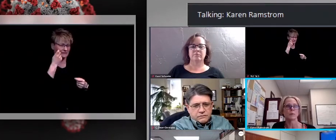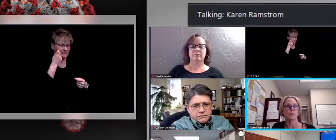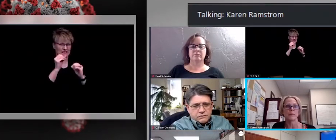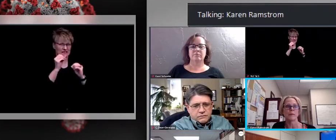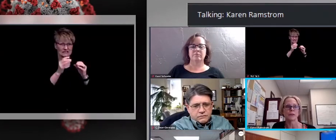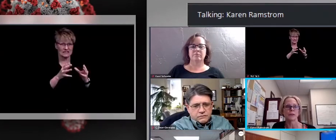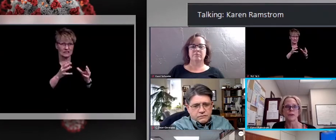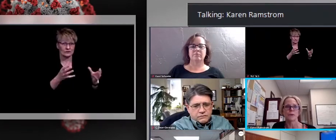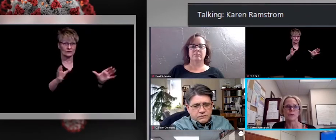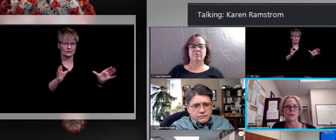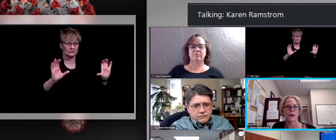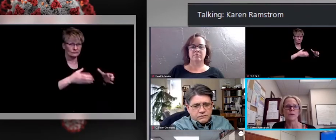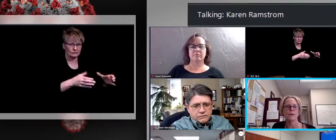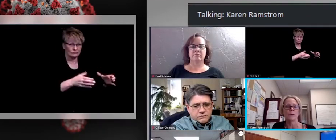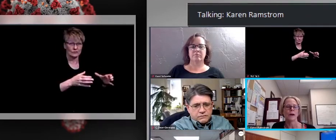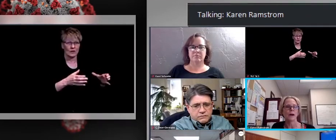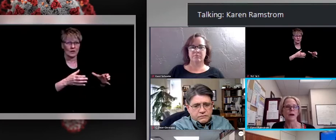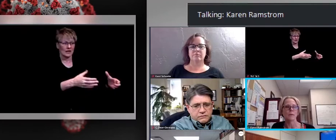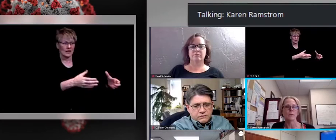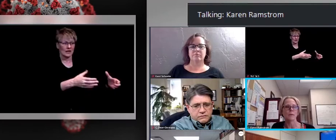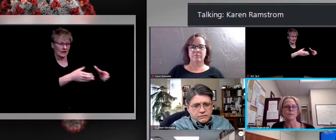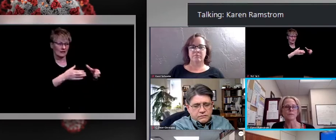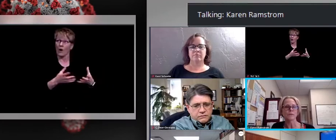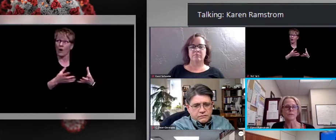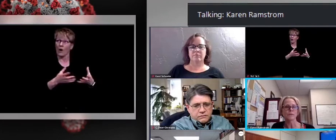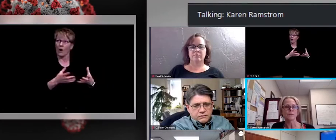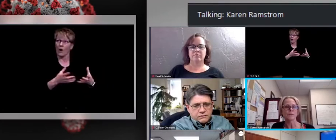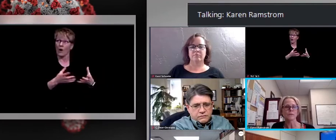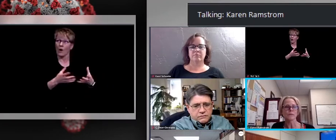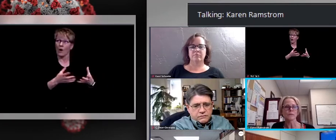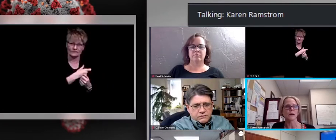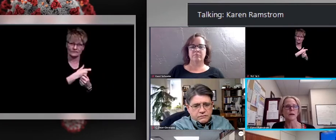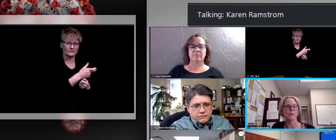it's probably a month ago now.